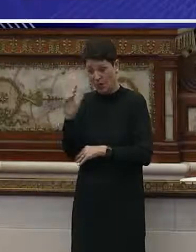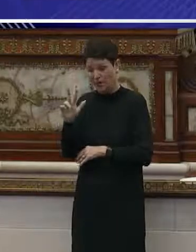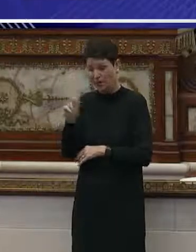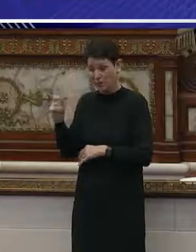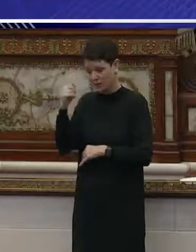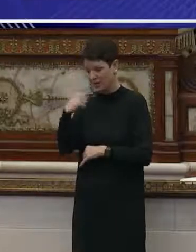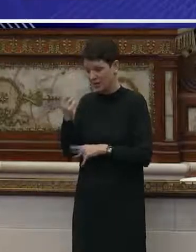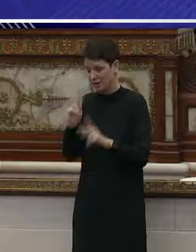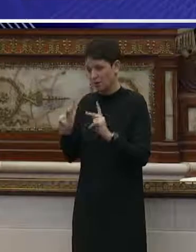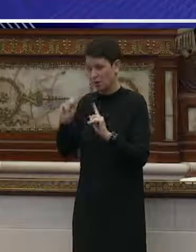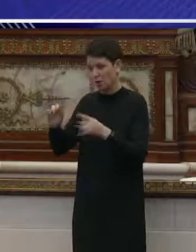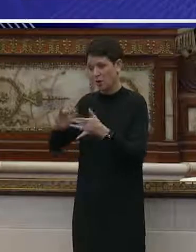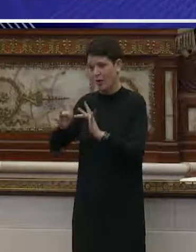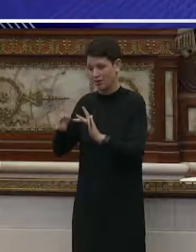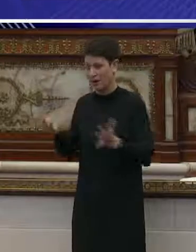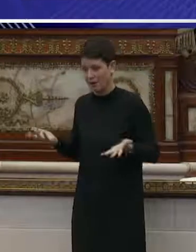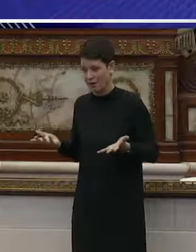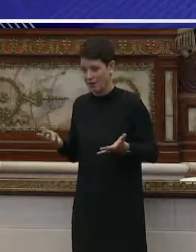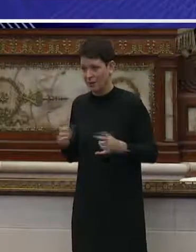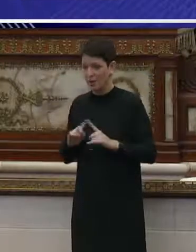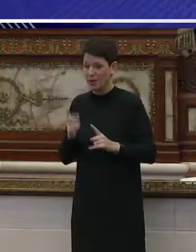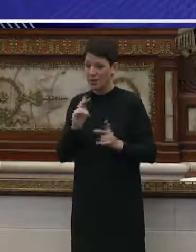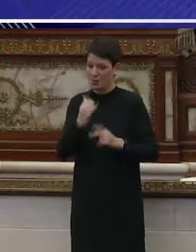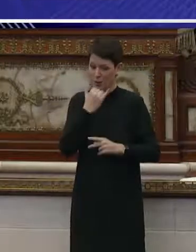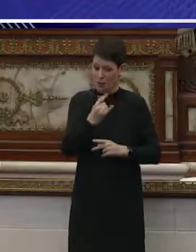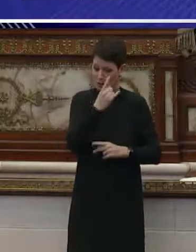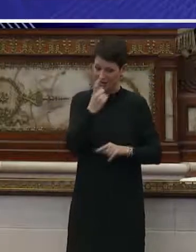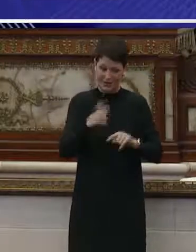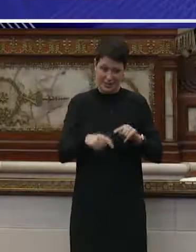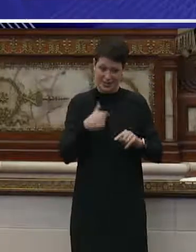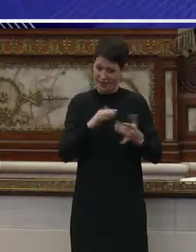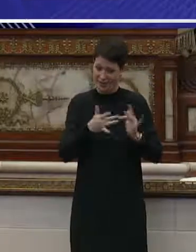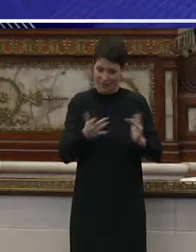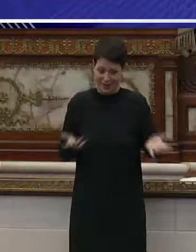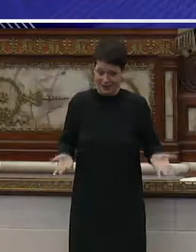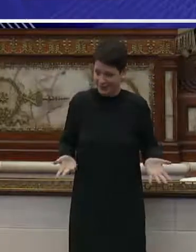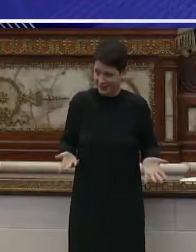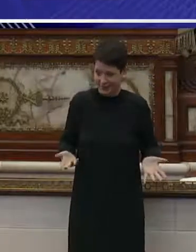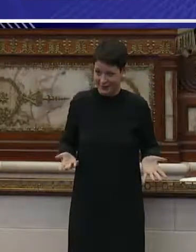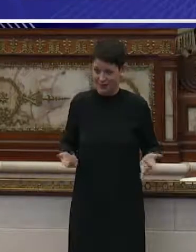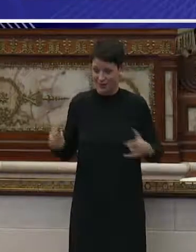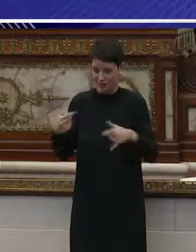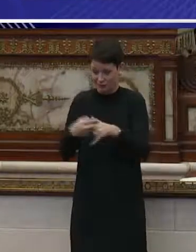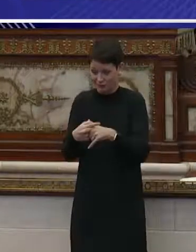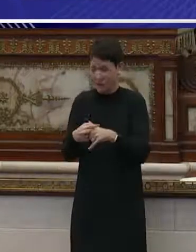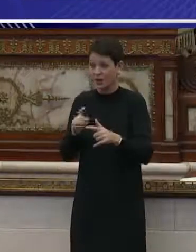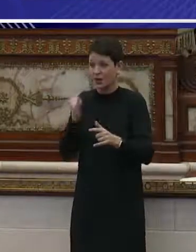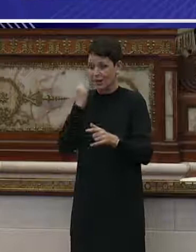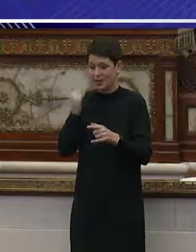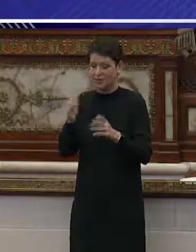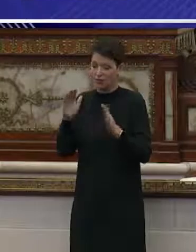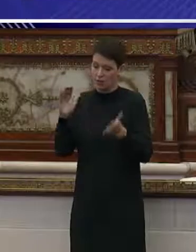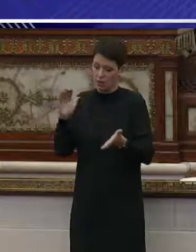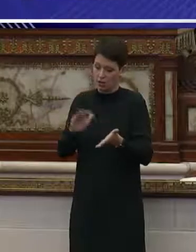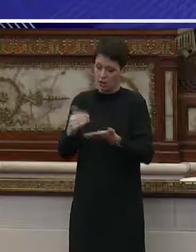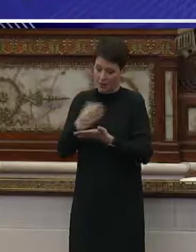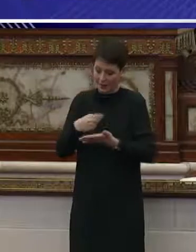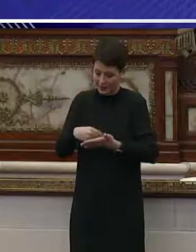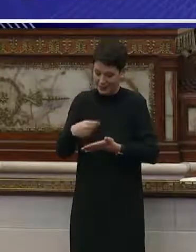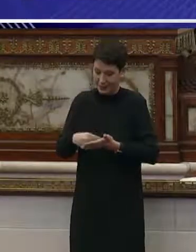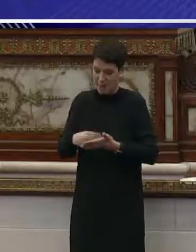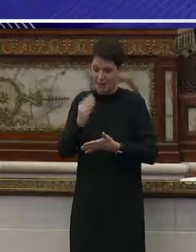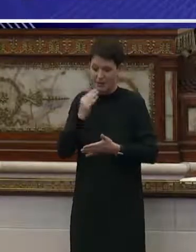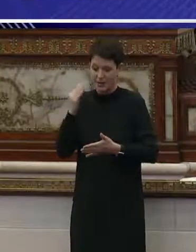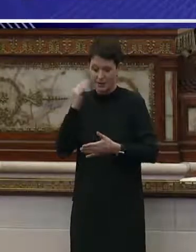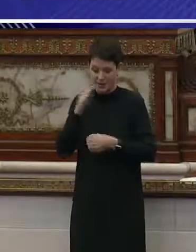know that they have to go online. But the reason why they're calling is they can't go online. So if you are of a person of low income in a neighborhood that don't